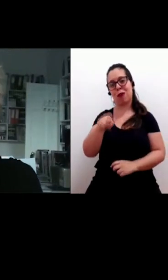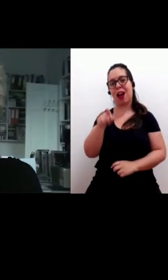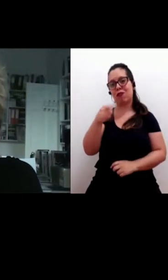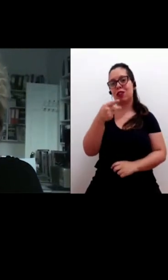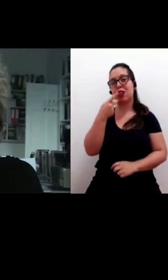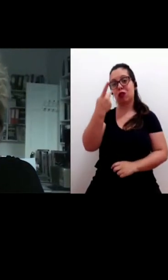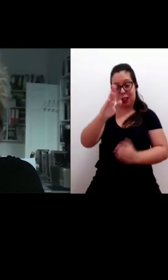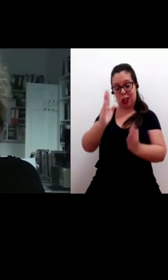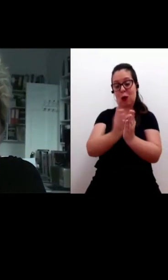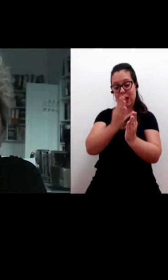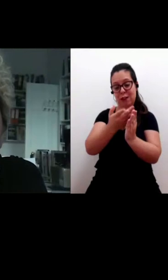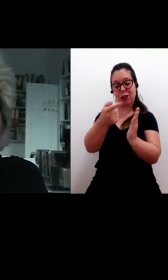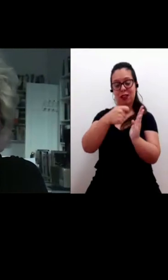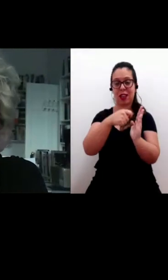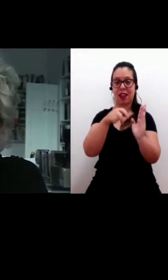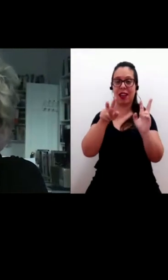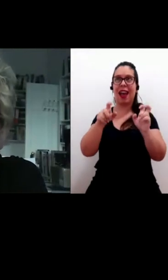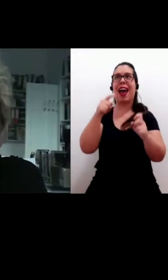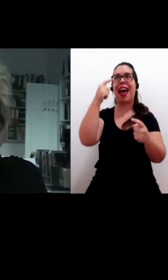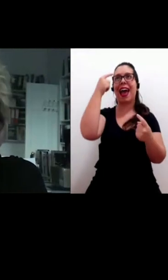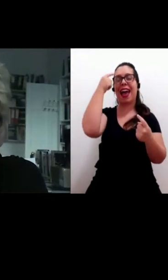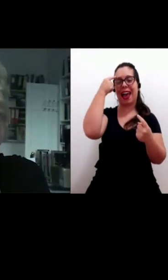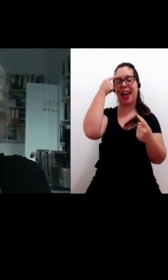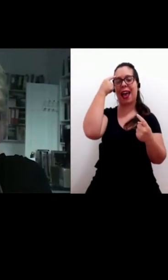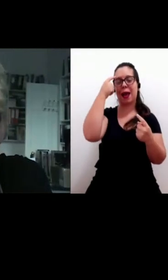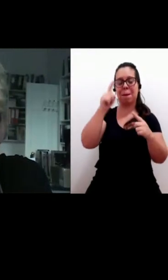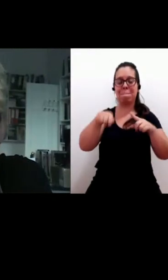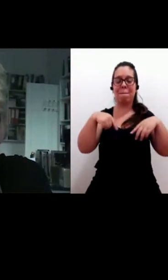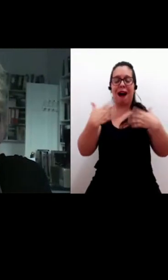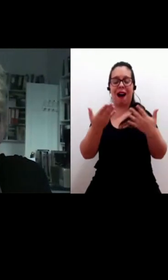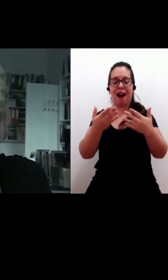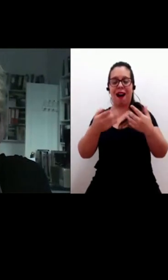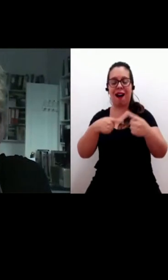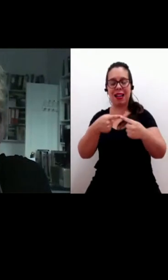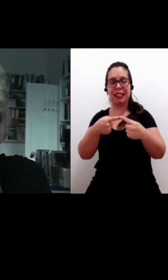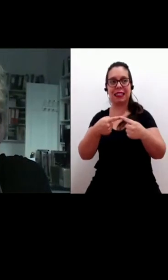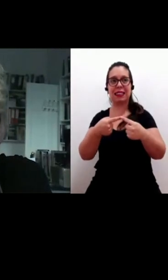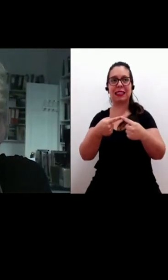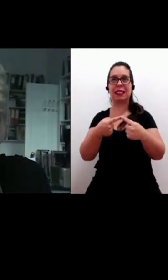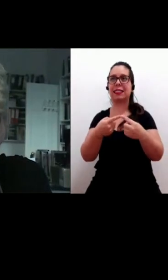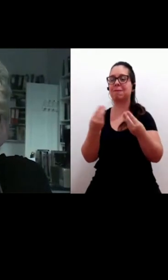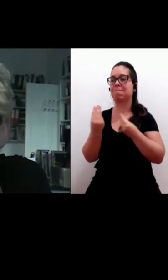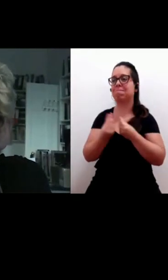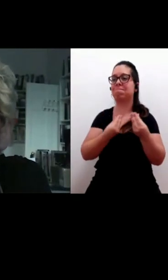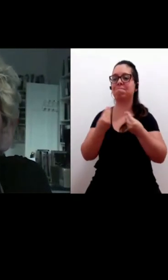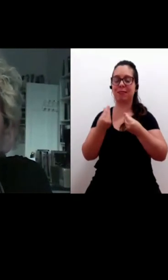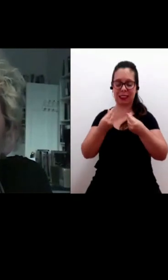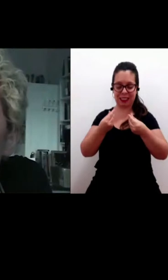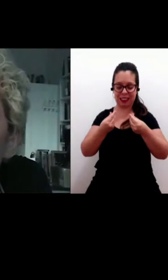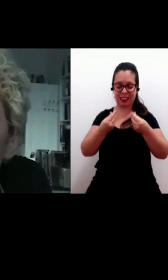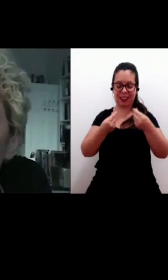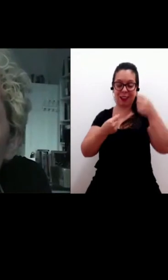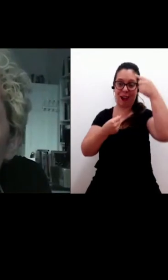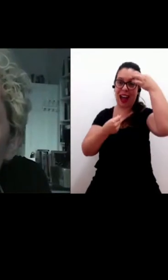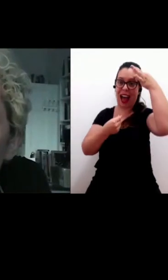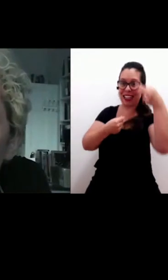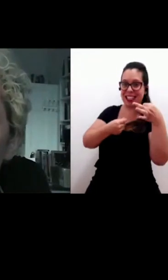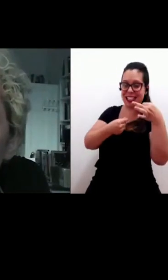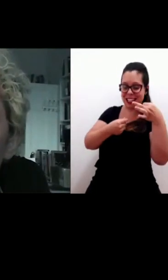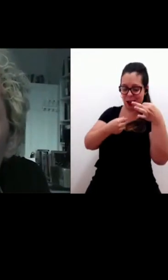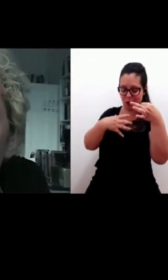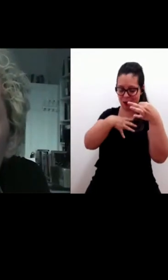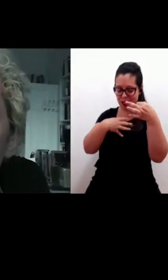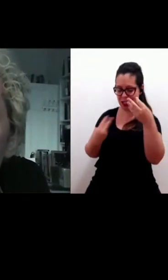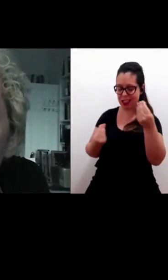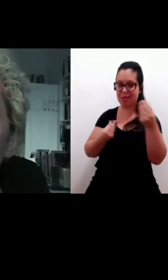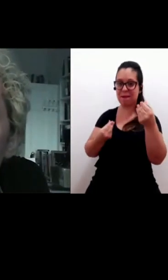but intuition and sensibility. You have reason and sensibility as in the book. Yeah, and yes. I think that, you know, again, for